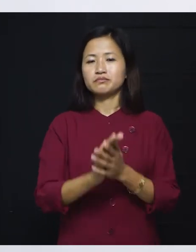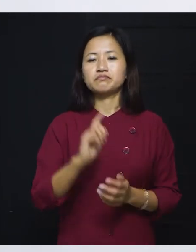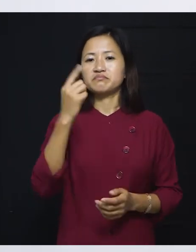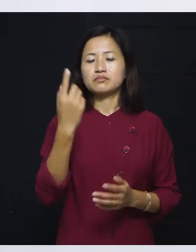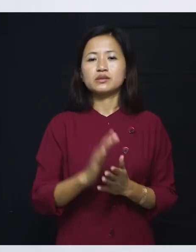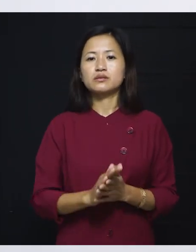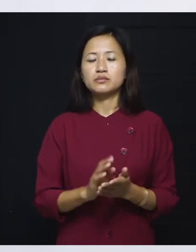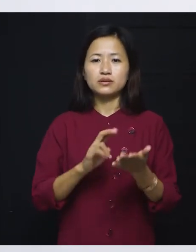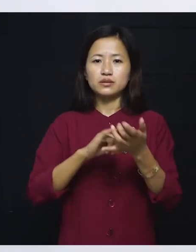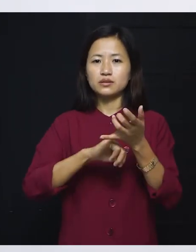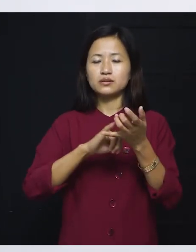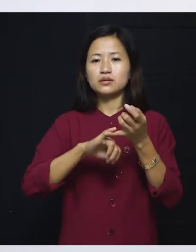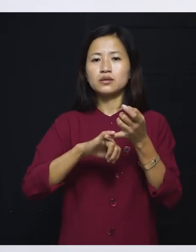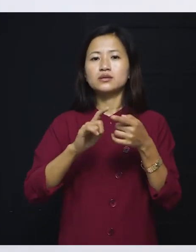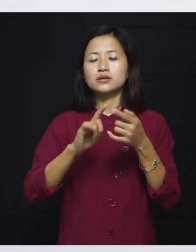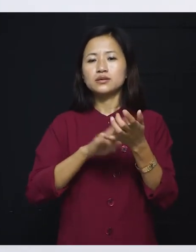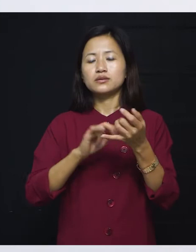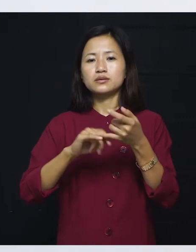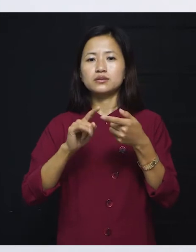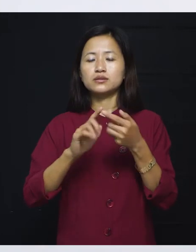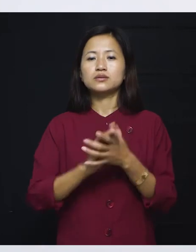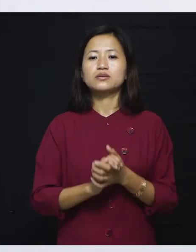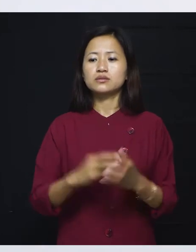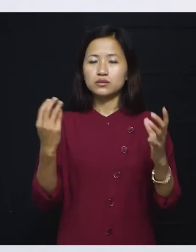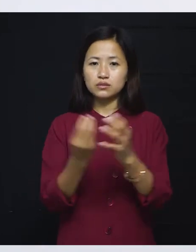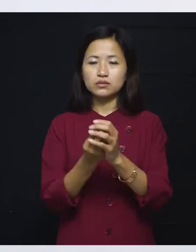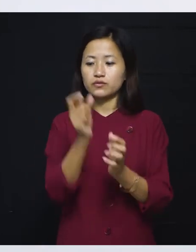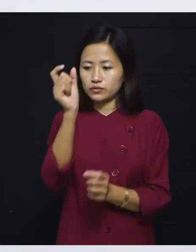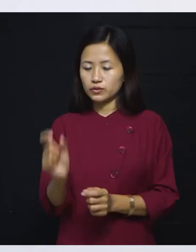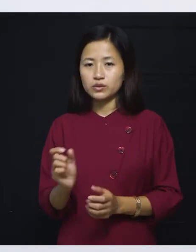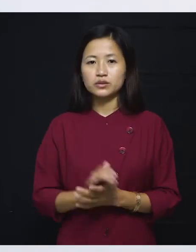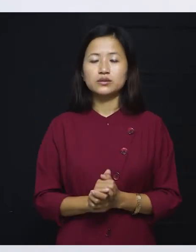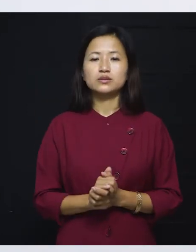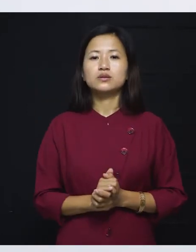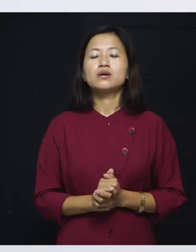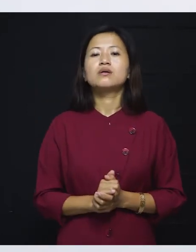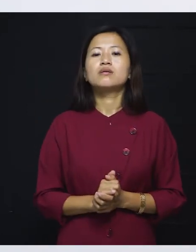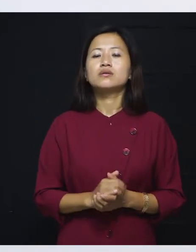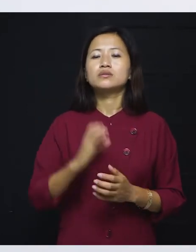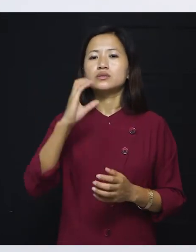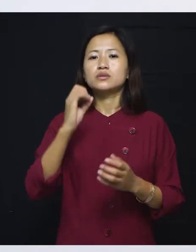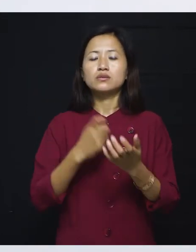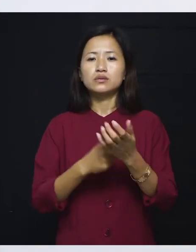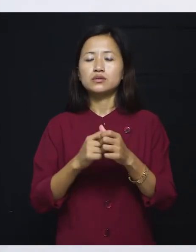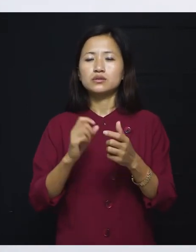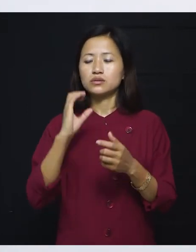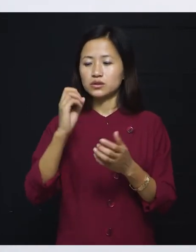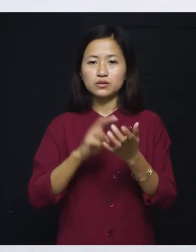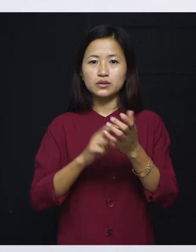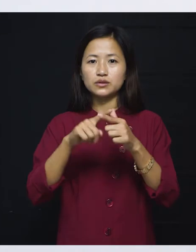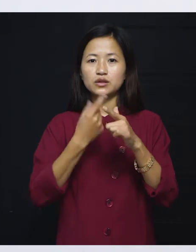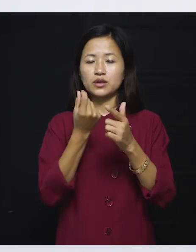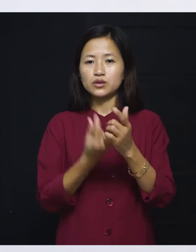sense, right? And clauses are usually group of words which starts with coordinate conjunctions,